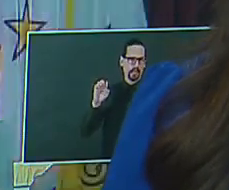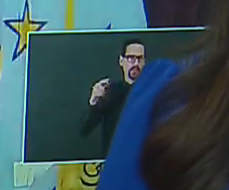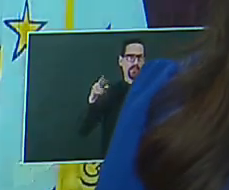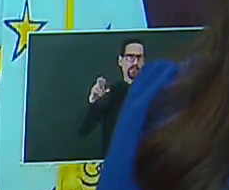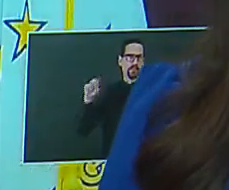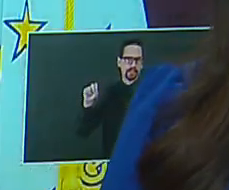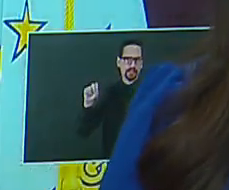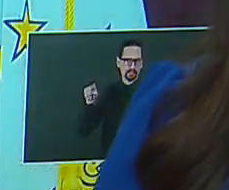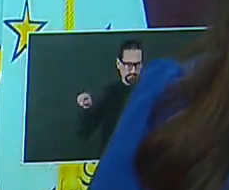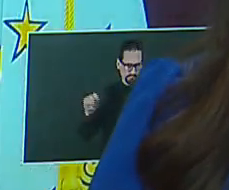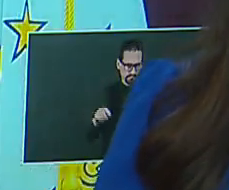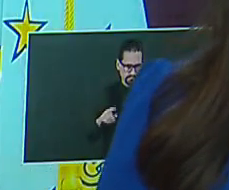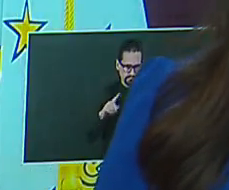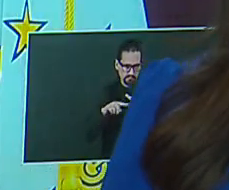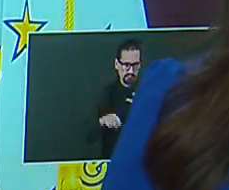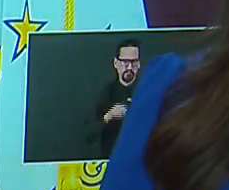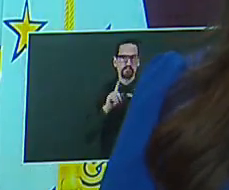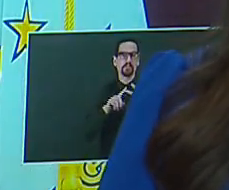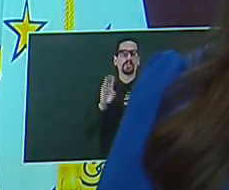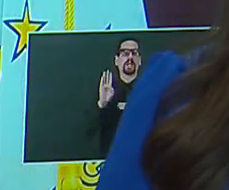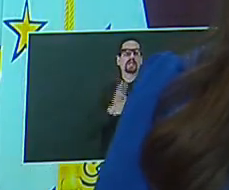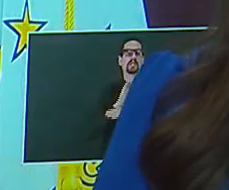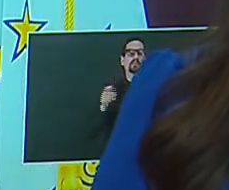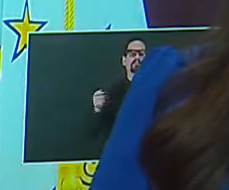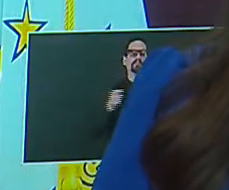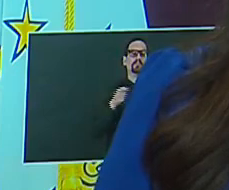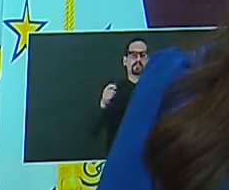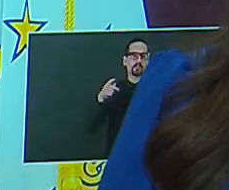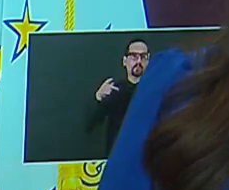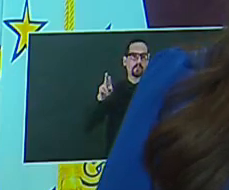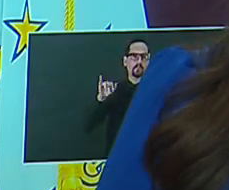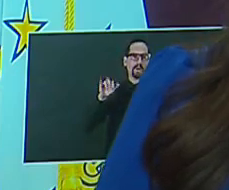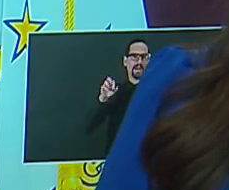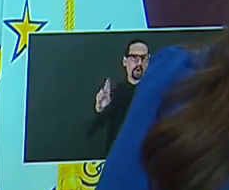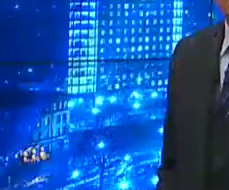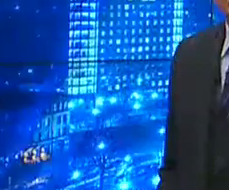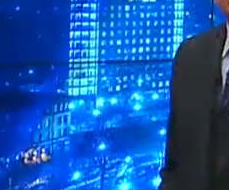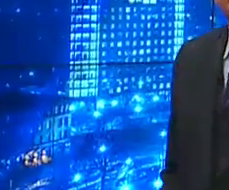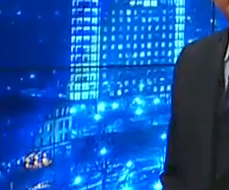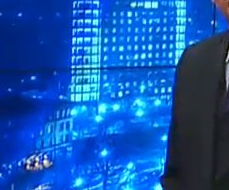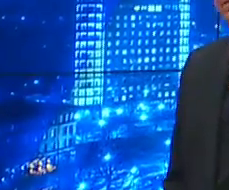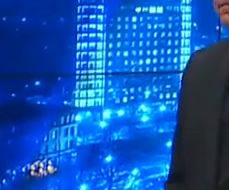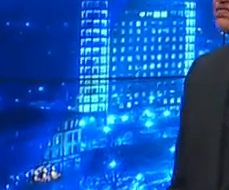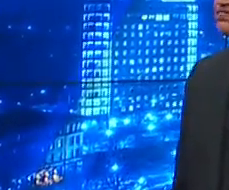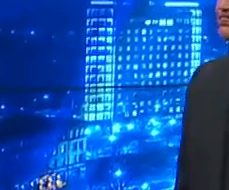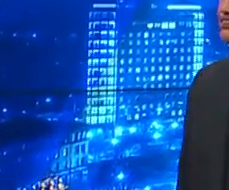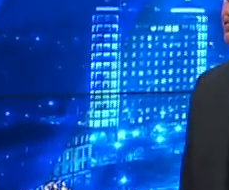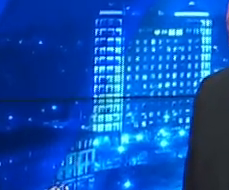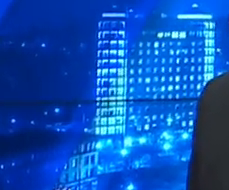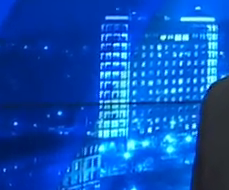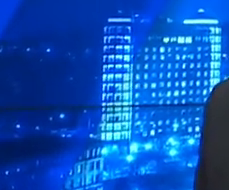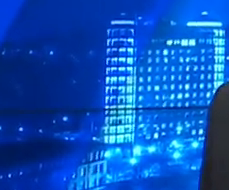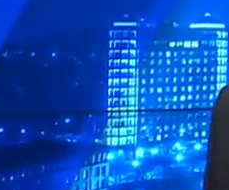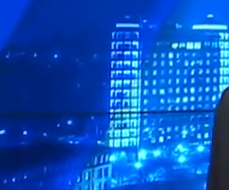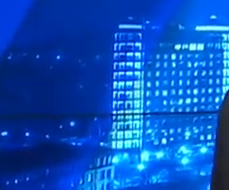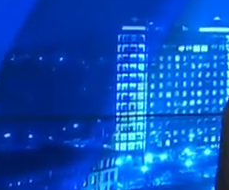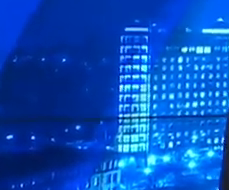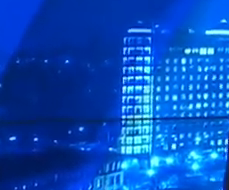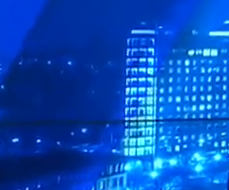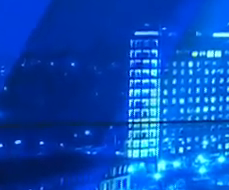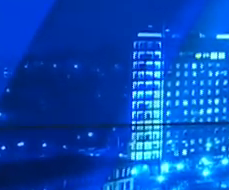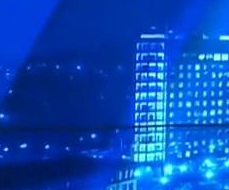communities that would benefit from the one-time dose. I'm Anita Baffoni, 12 News. First tonight, more people will soon be allowed in